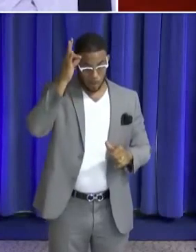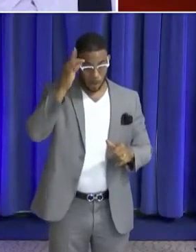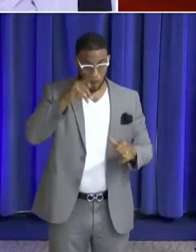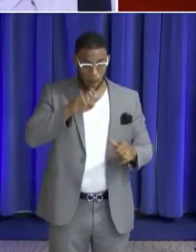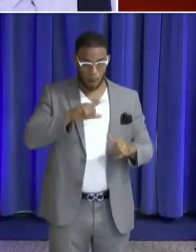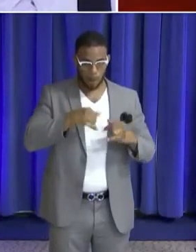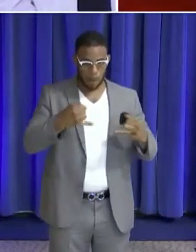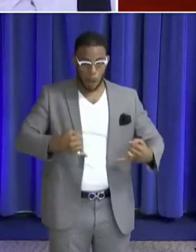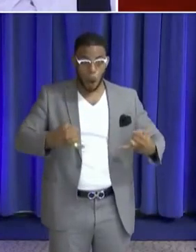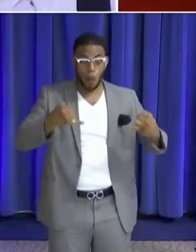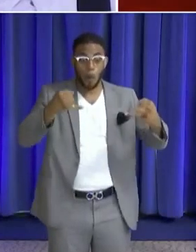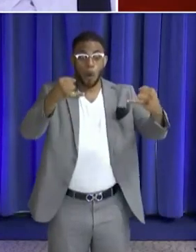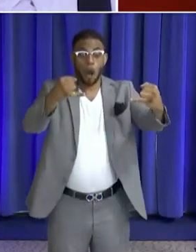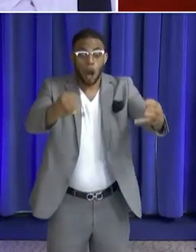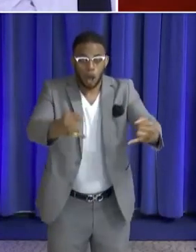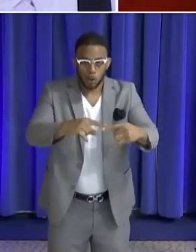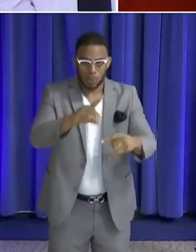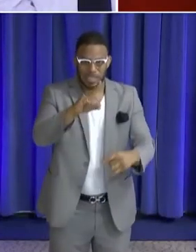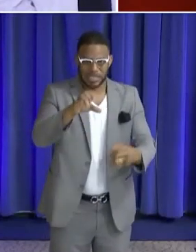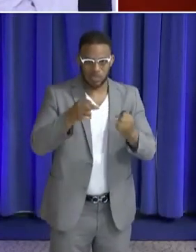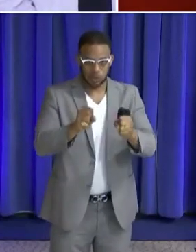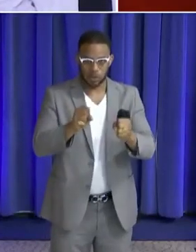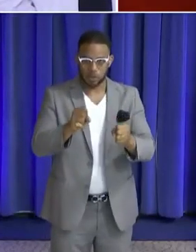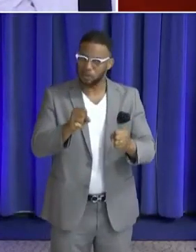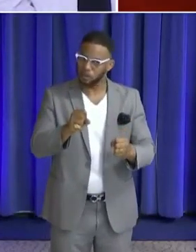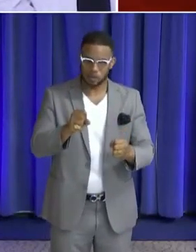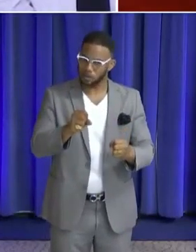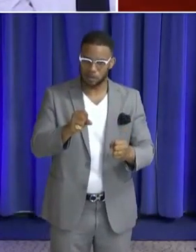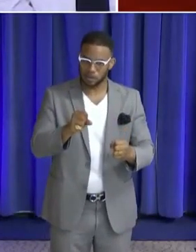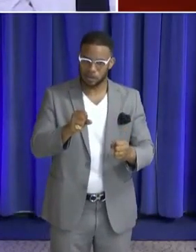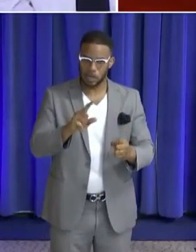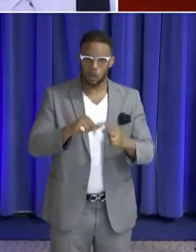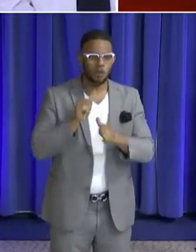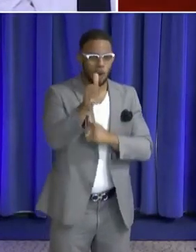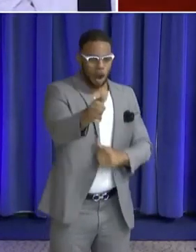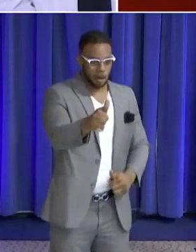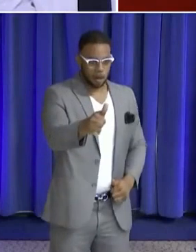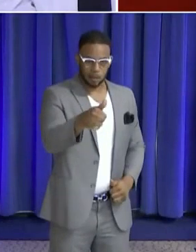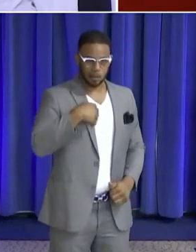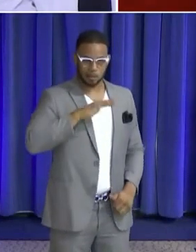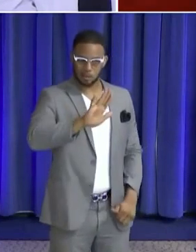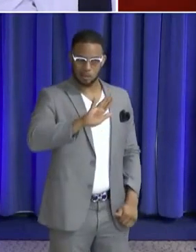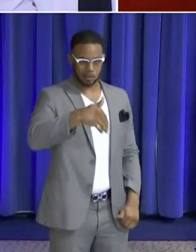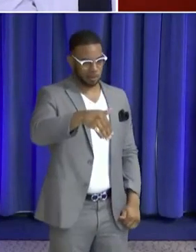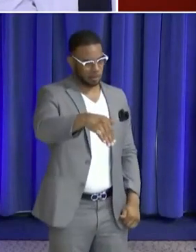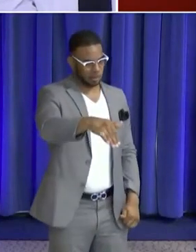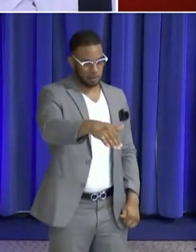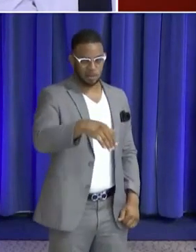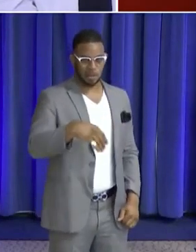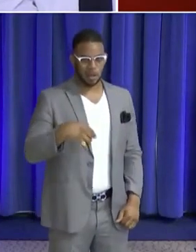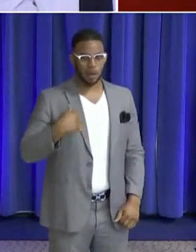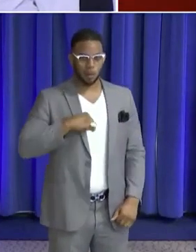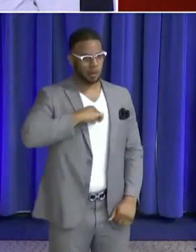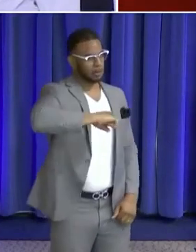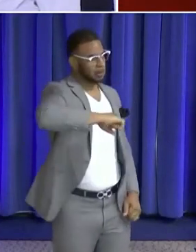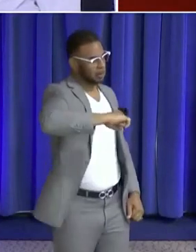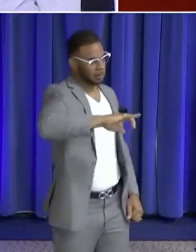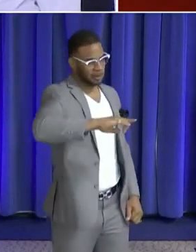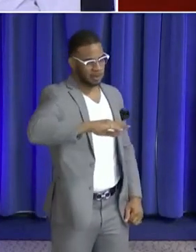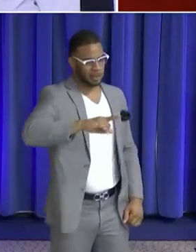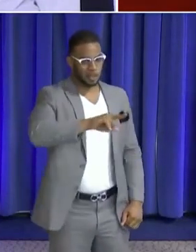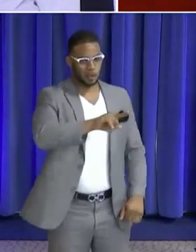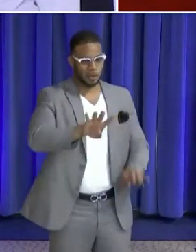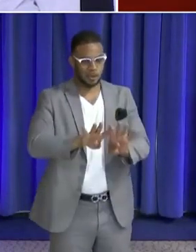onto a DC street, that is too far, and that is what we push back on.